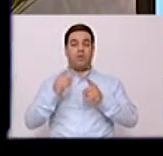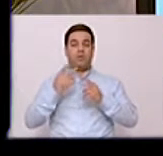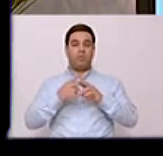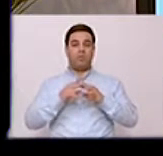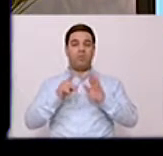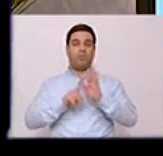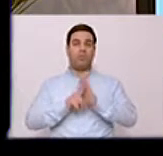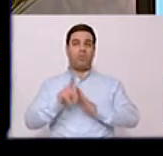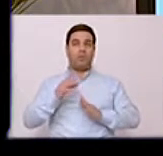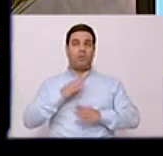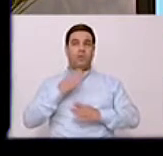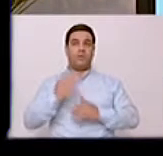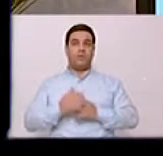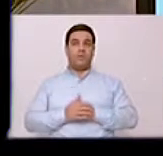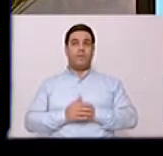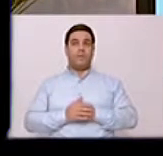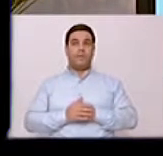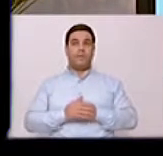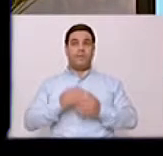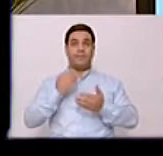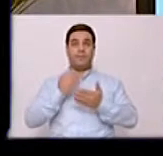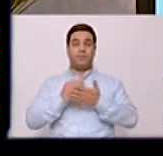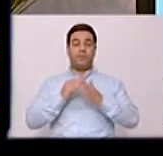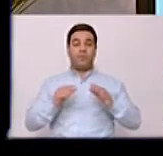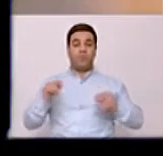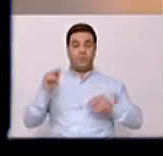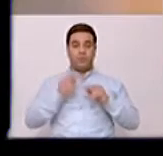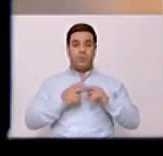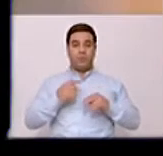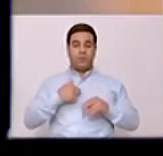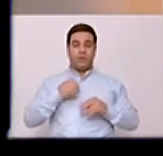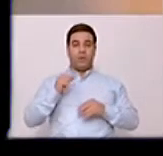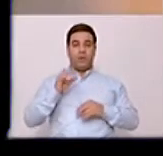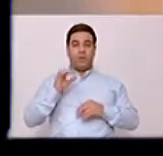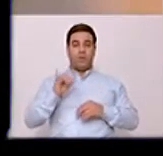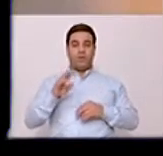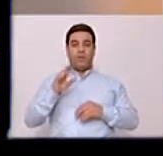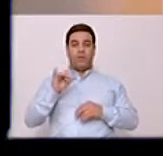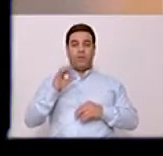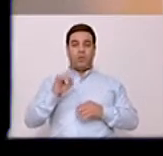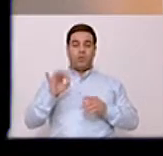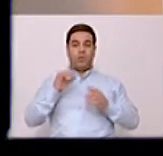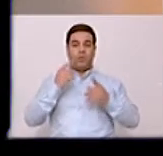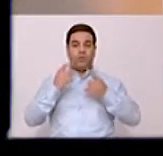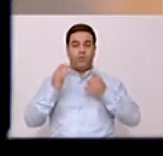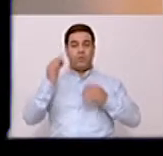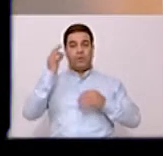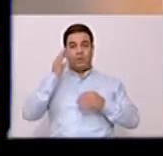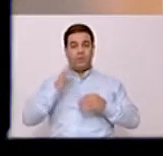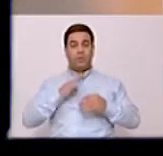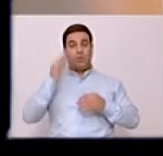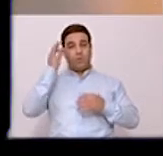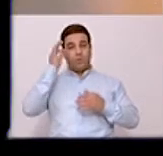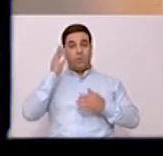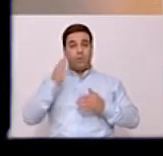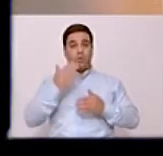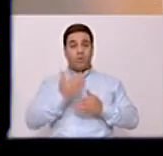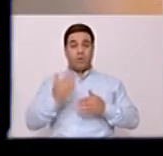boshlagan. Aziz o'quvchilar, biz Abulfayzxon haqida ma'lumotimizni eslab oldik. Yodingizda